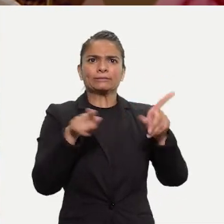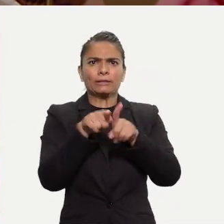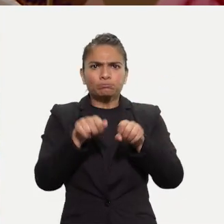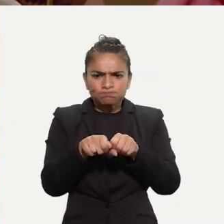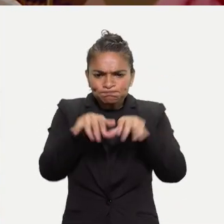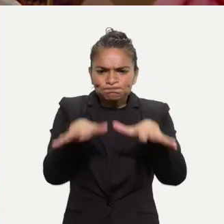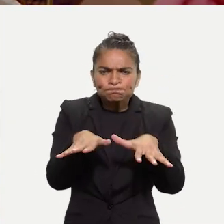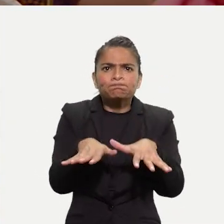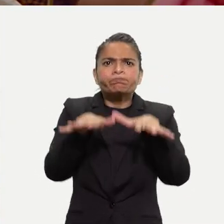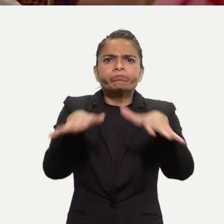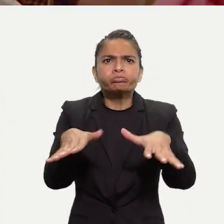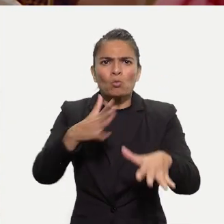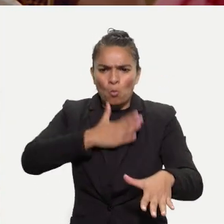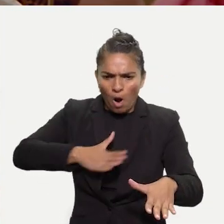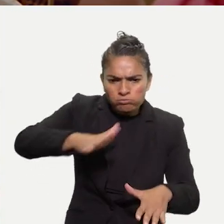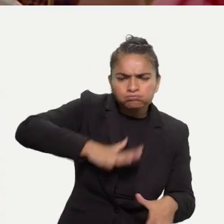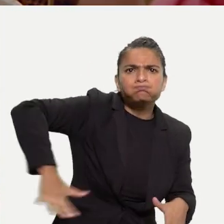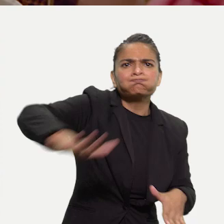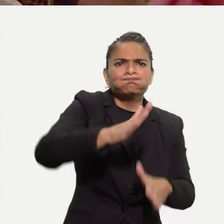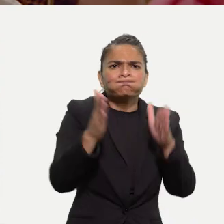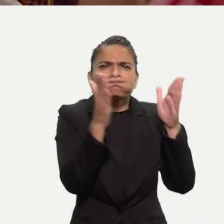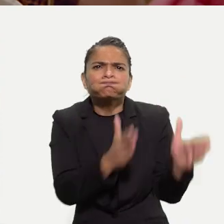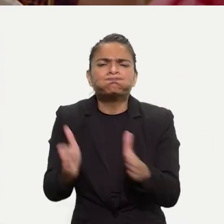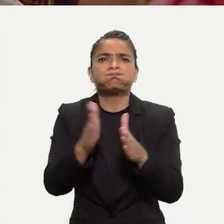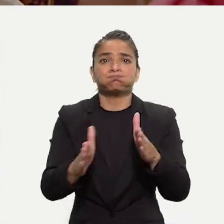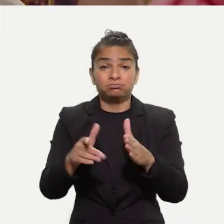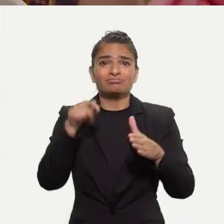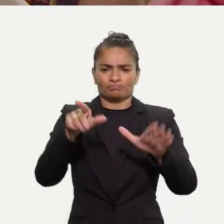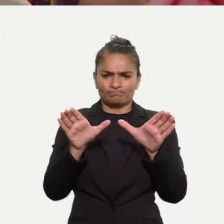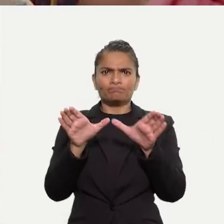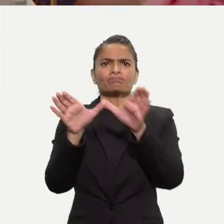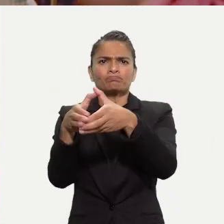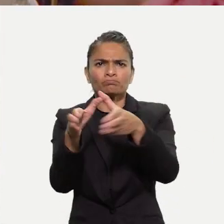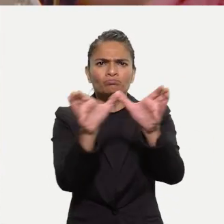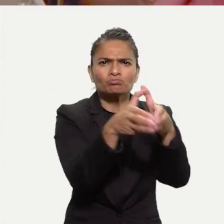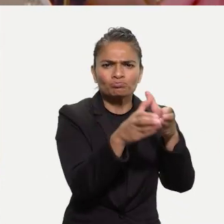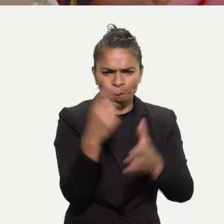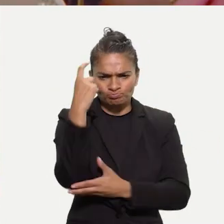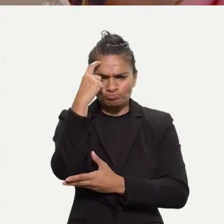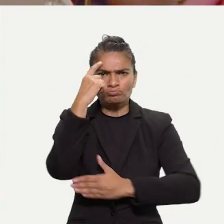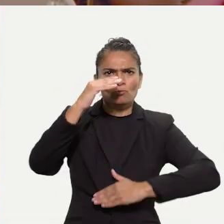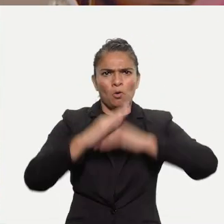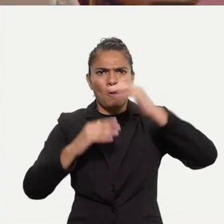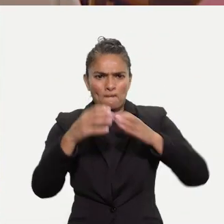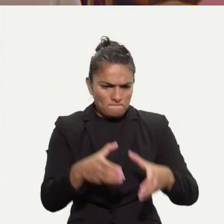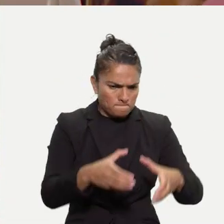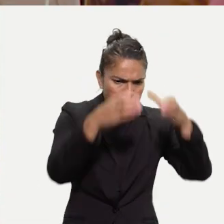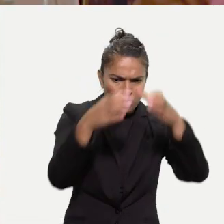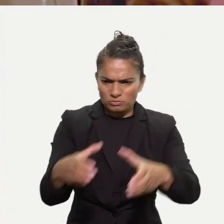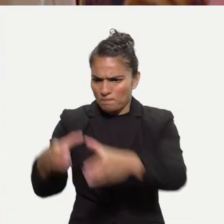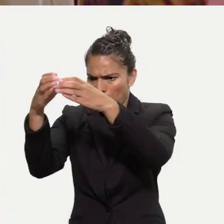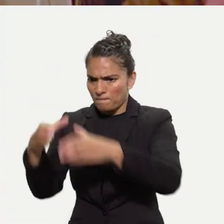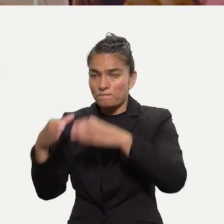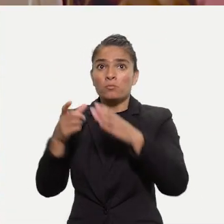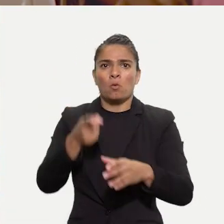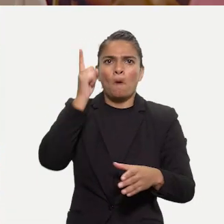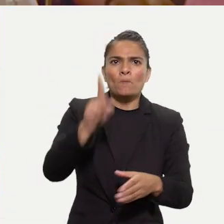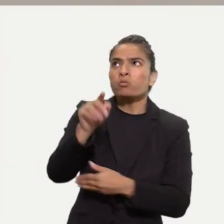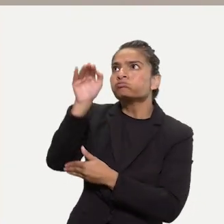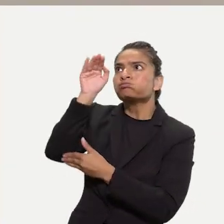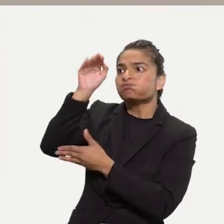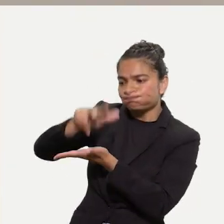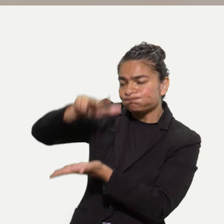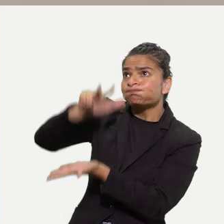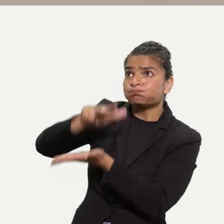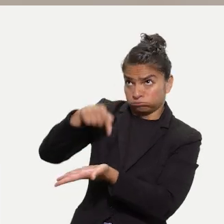Drainage Authority in Mauritius, created a no-go zone and no expansion zone, which is being used by the urban planning